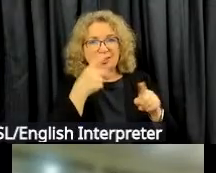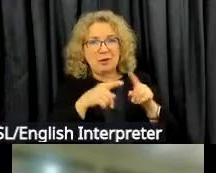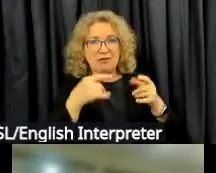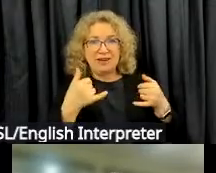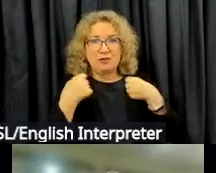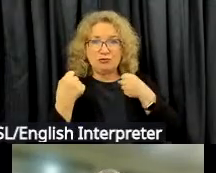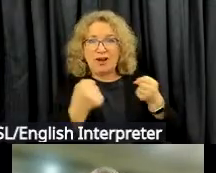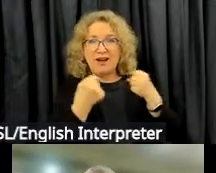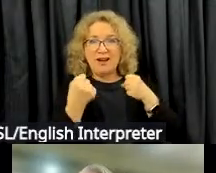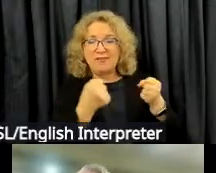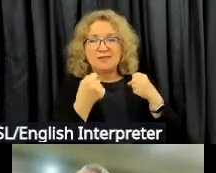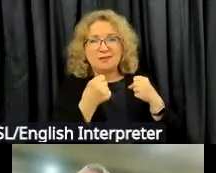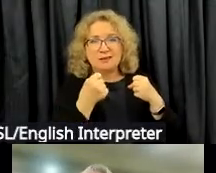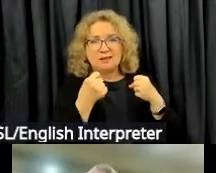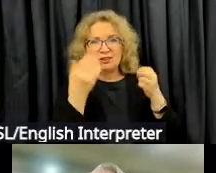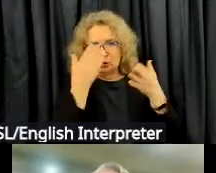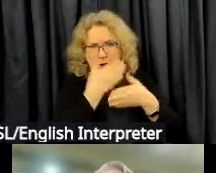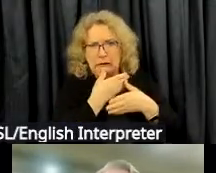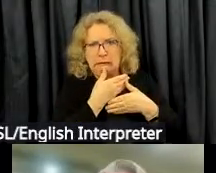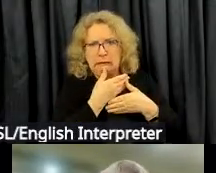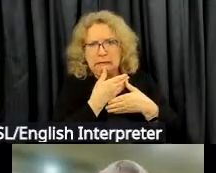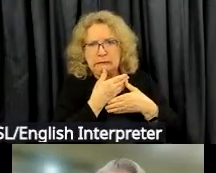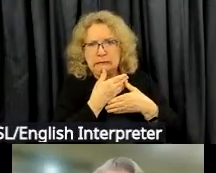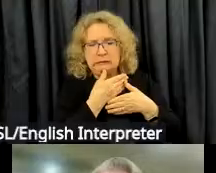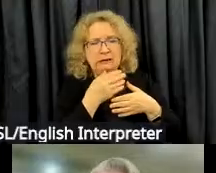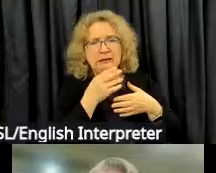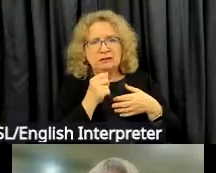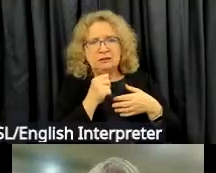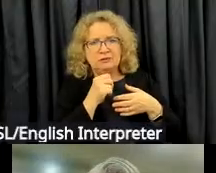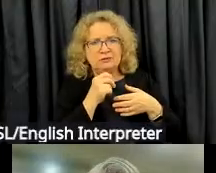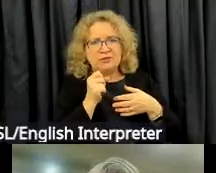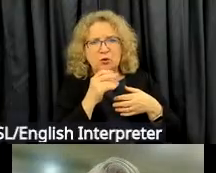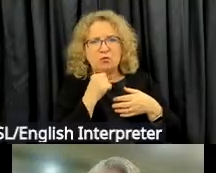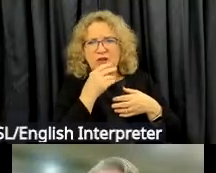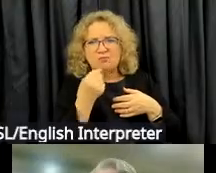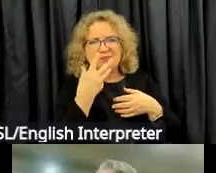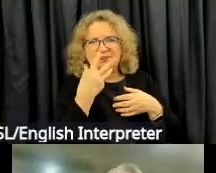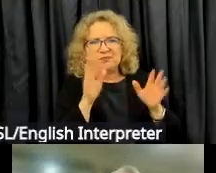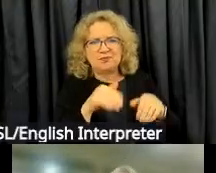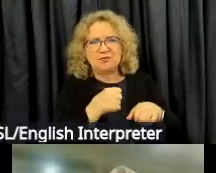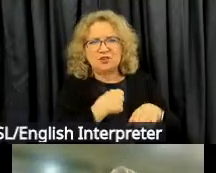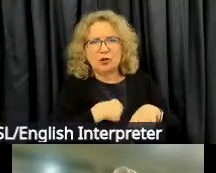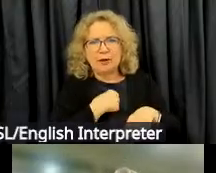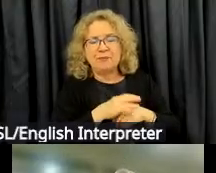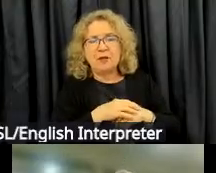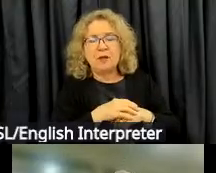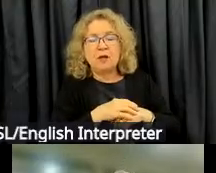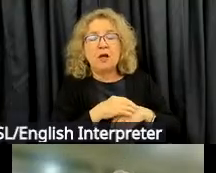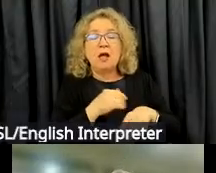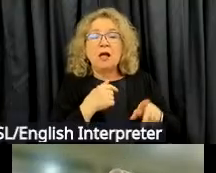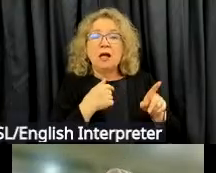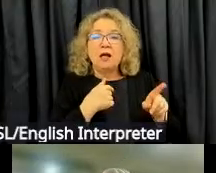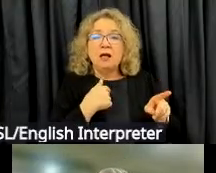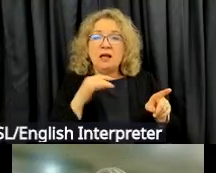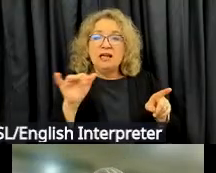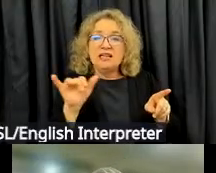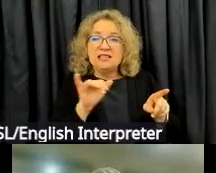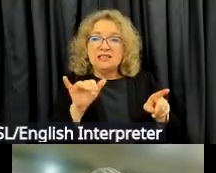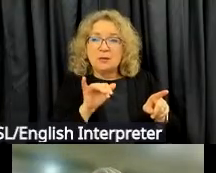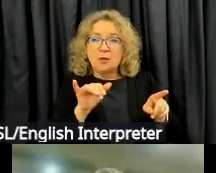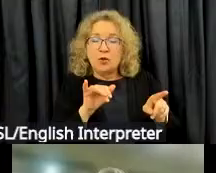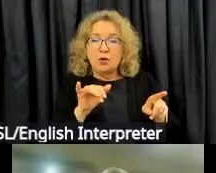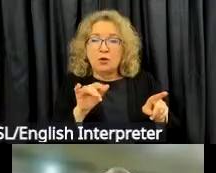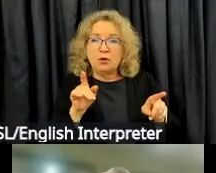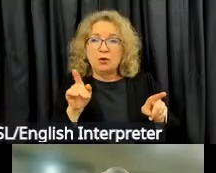now. But otherwise I would have my video on. I apologize. I really similar to what some